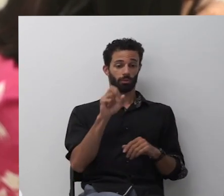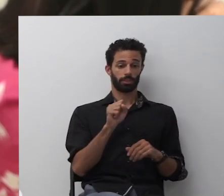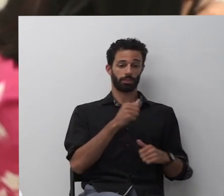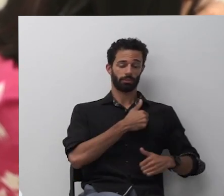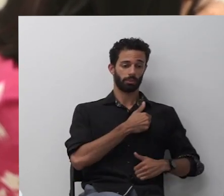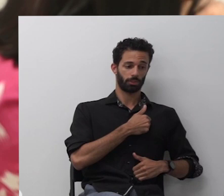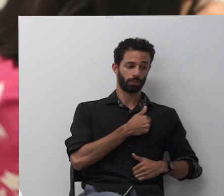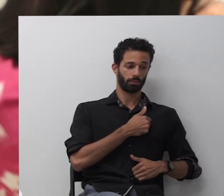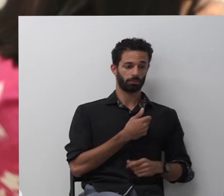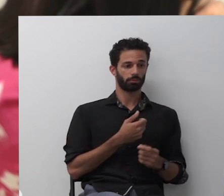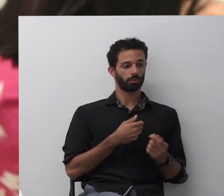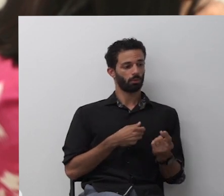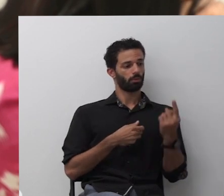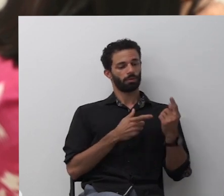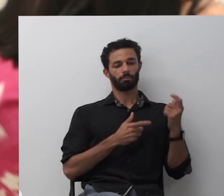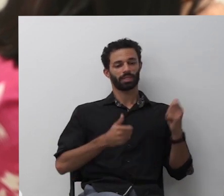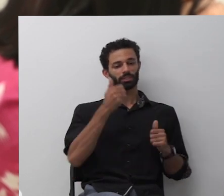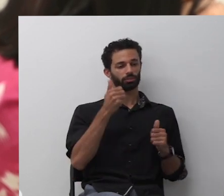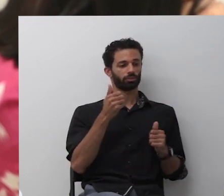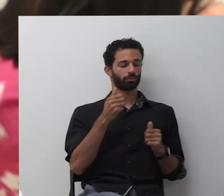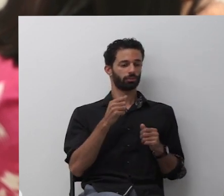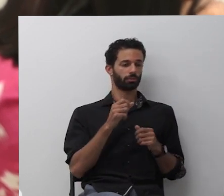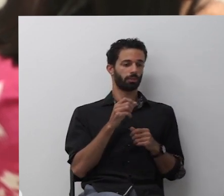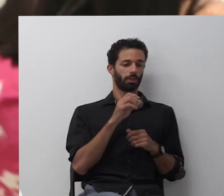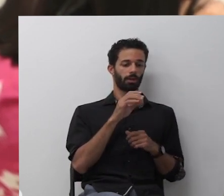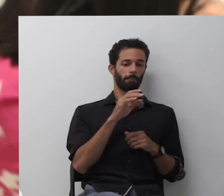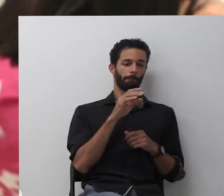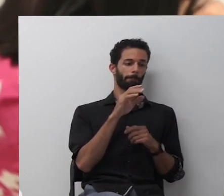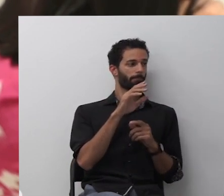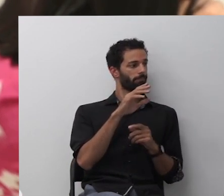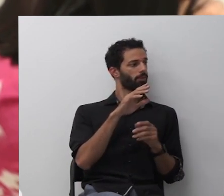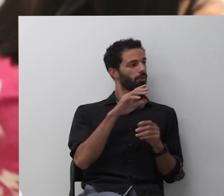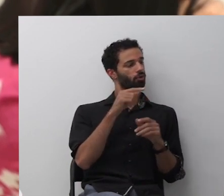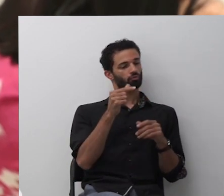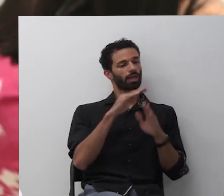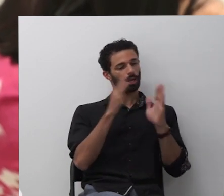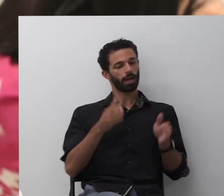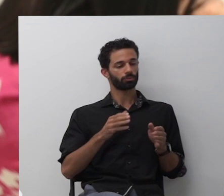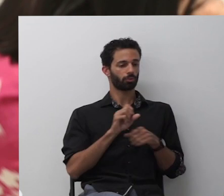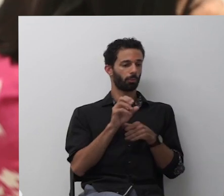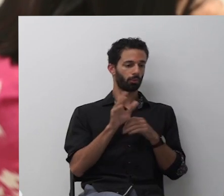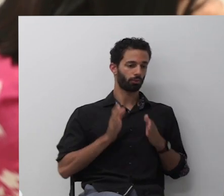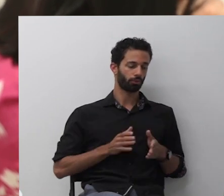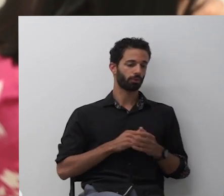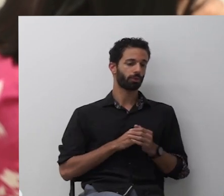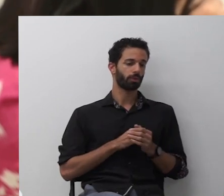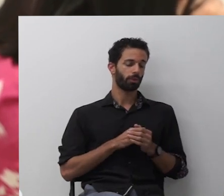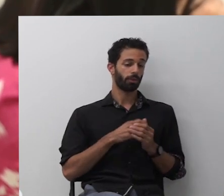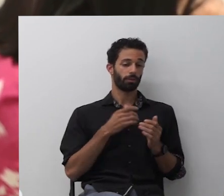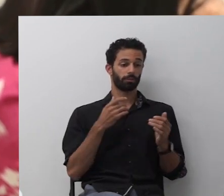and is like one of the biggest greenhouse polluters in the world. Like it's just we understand the scale of which we're dealing with. The crisis